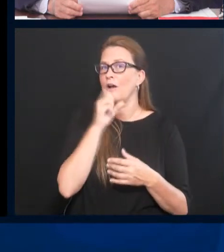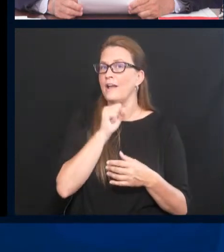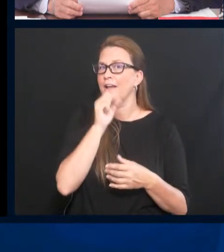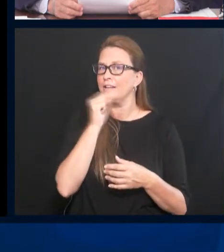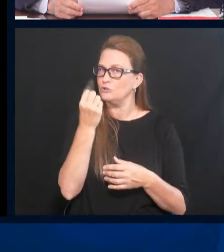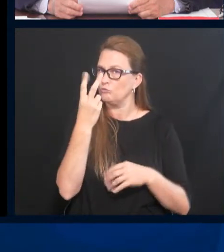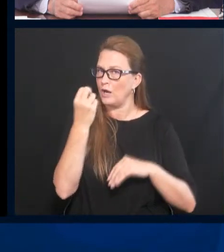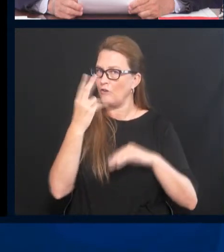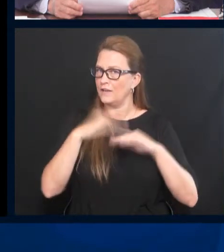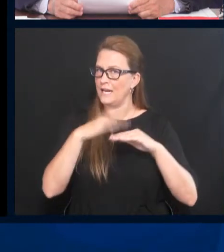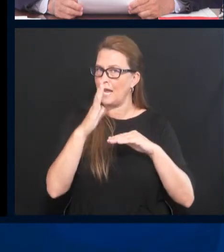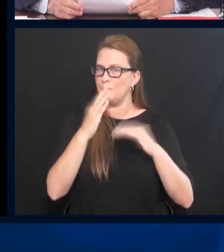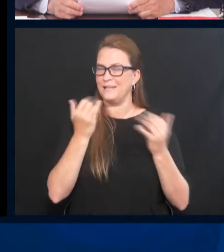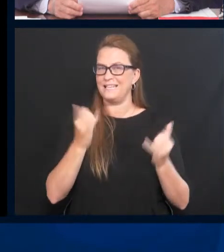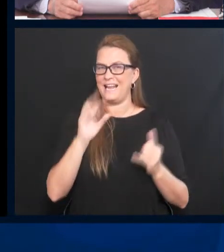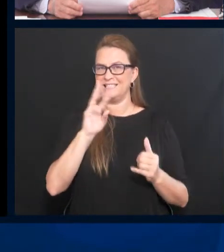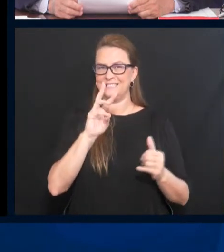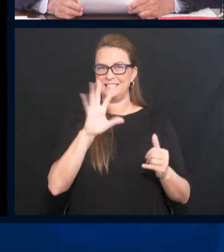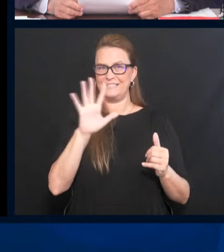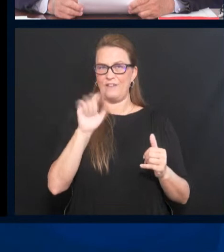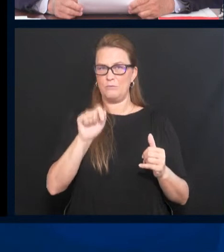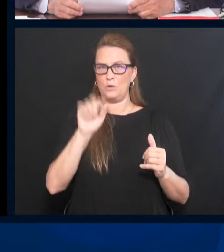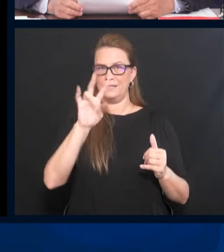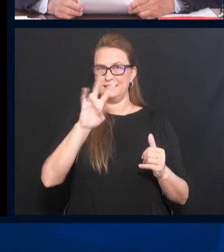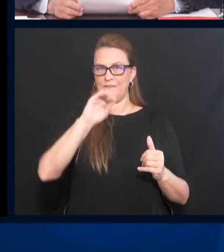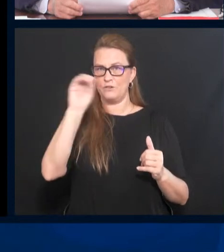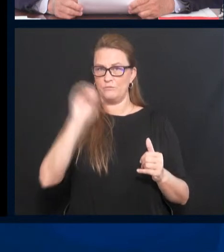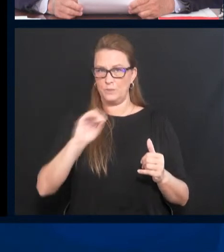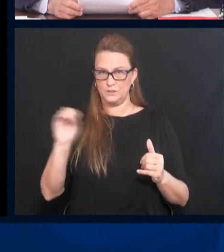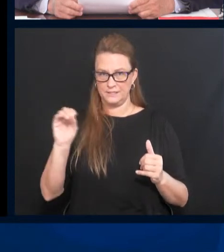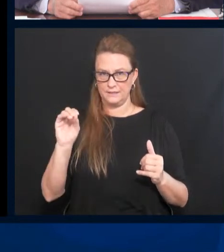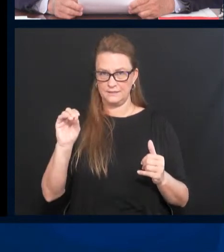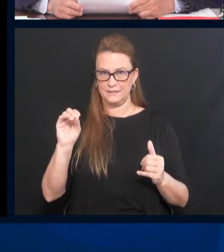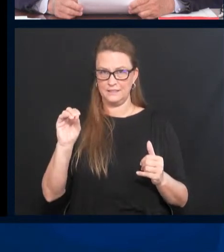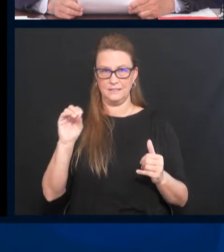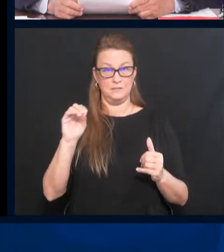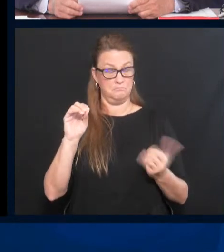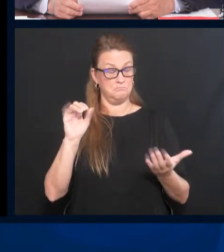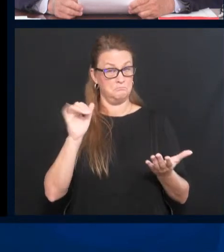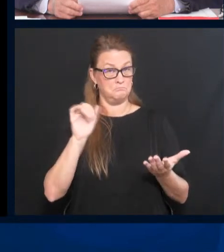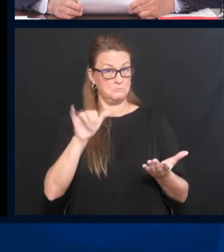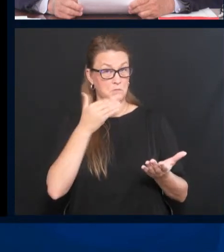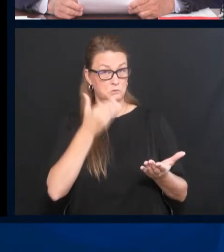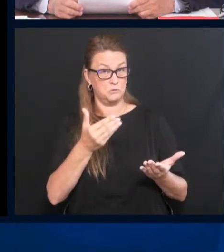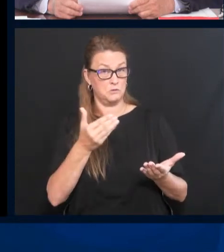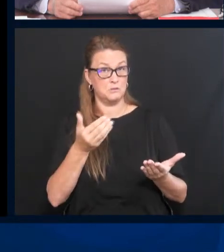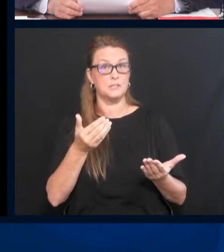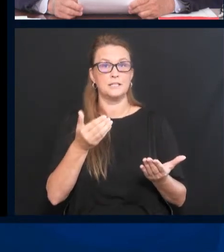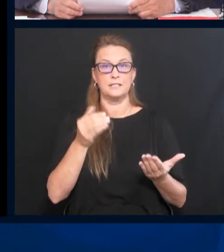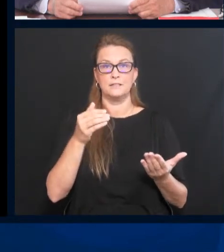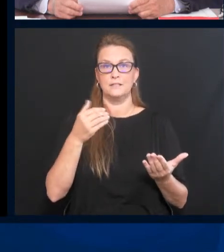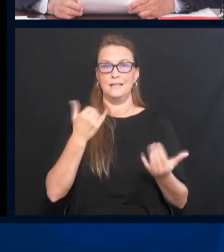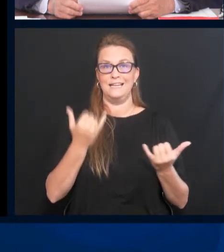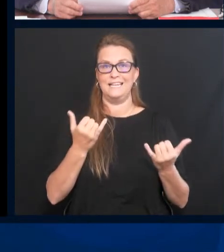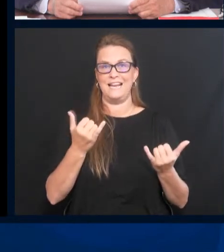first shot, now we're up to 65.7% of those. That's not too terribly bad. We're